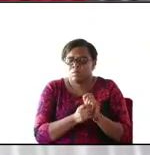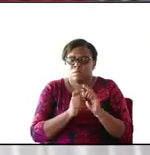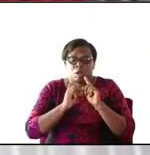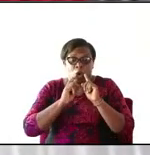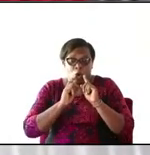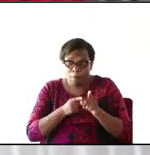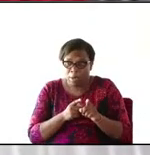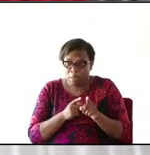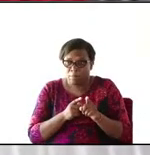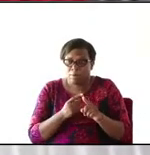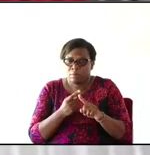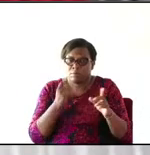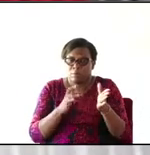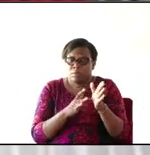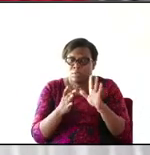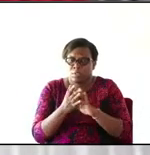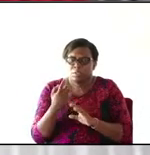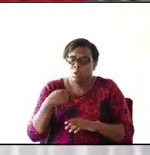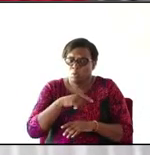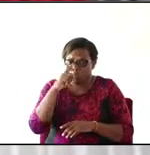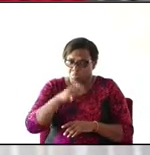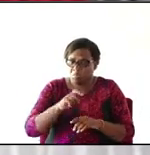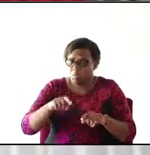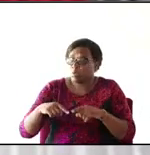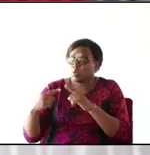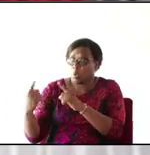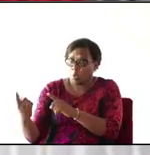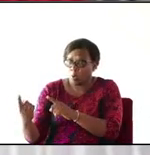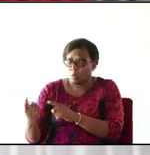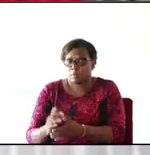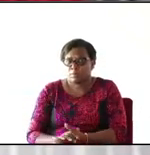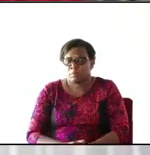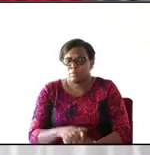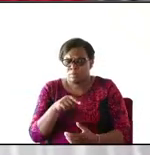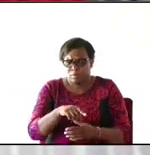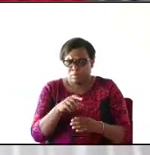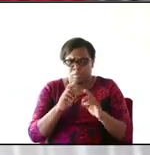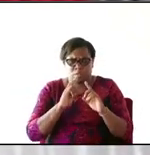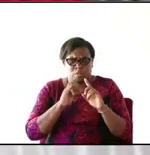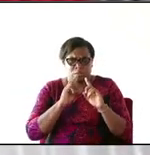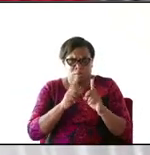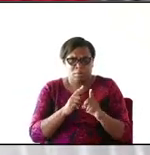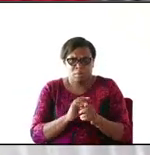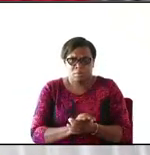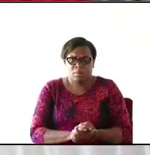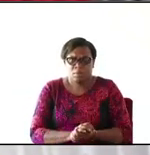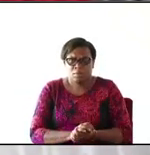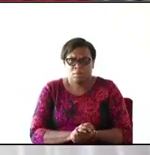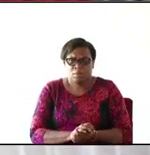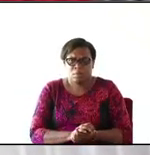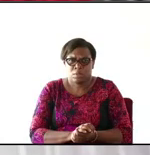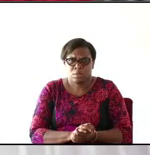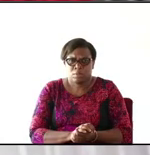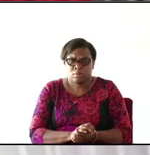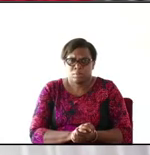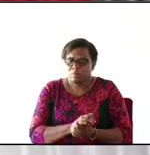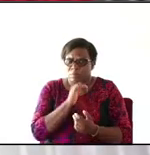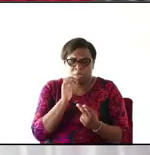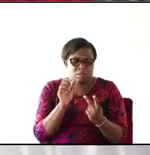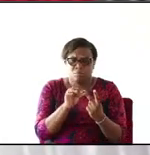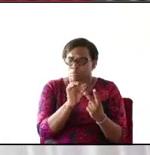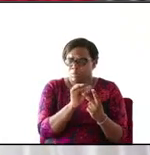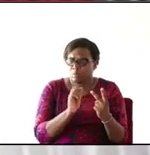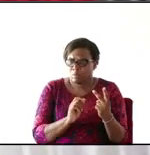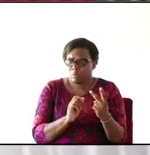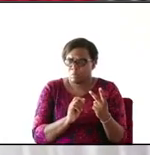Jesus that we are to go. And by the way, this commandment is not an optional commandment. It